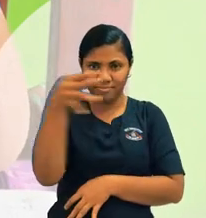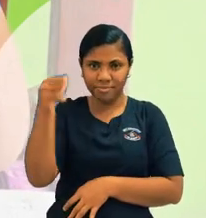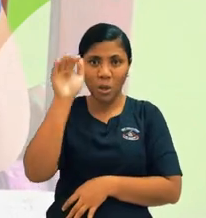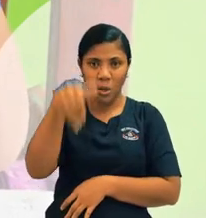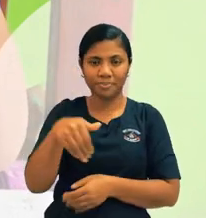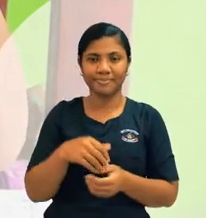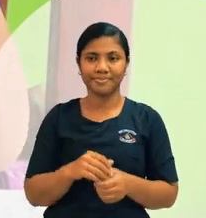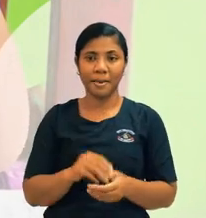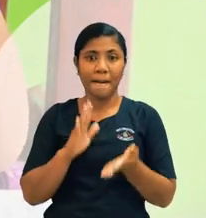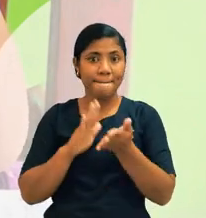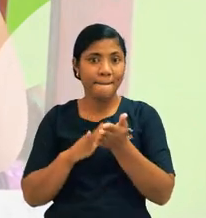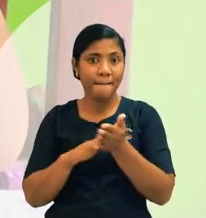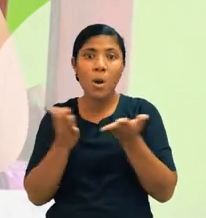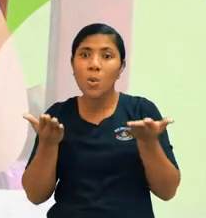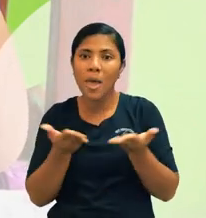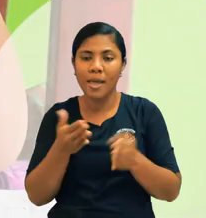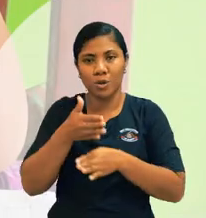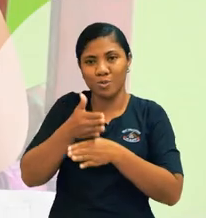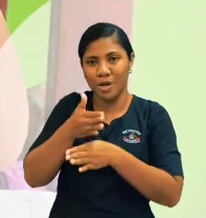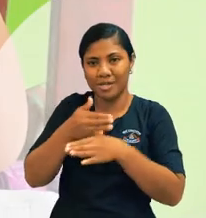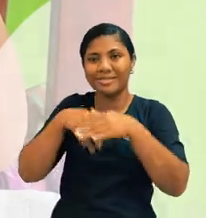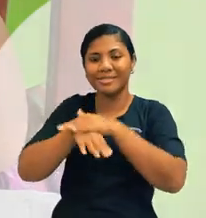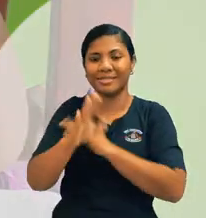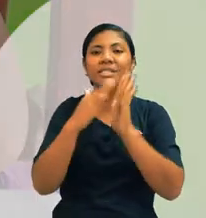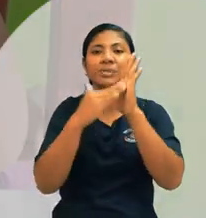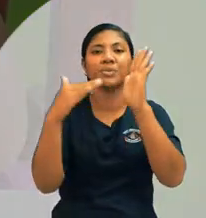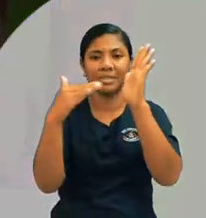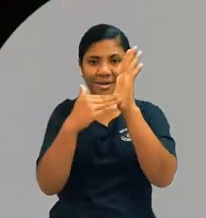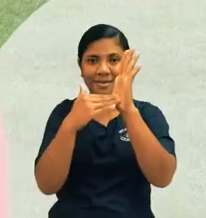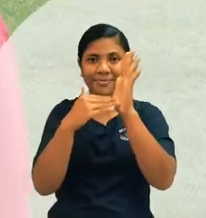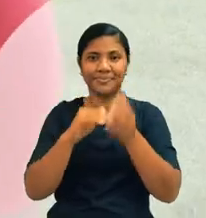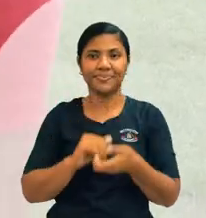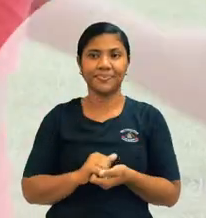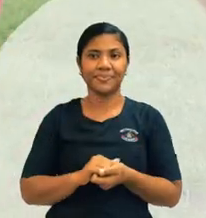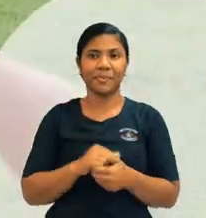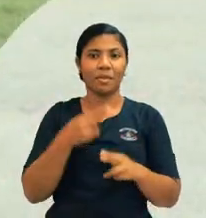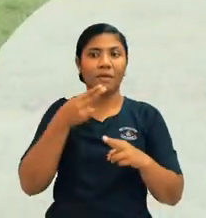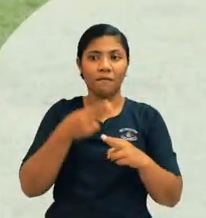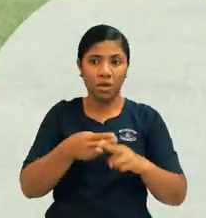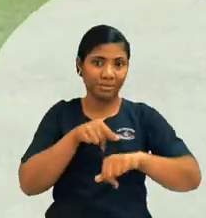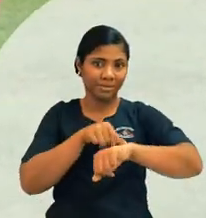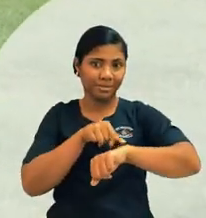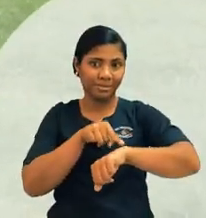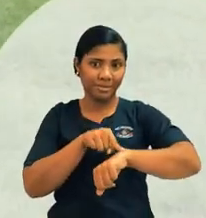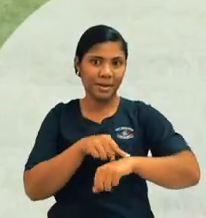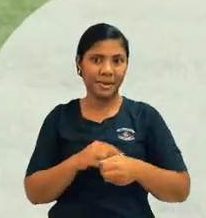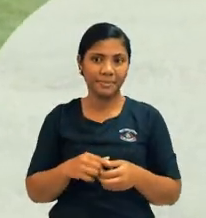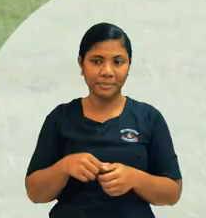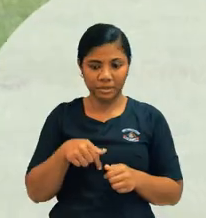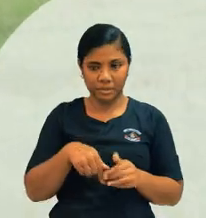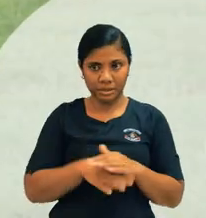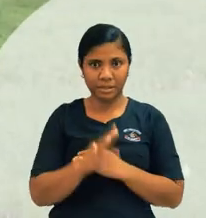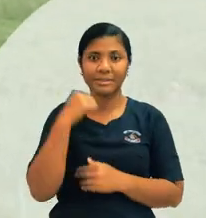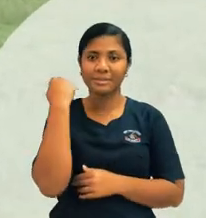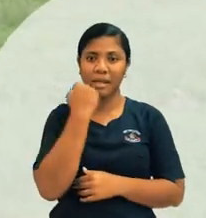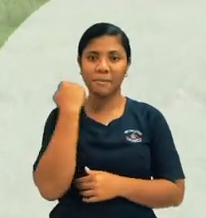parents. Ia ole mela leo lewa o ia lewa malanga I New Zealand. Ia wa ula lewa pe ole ole fewa ingana. Wa ule